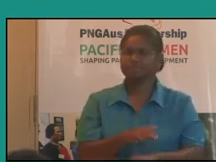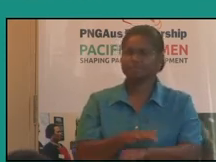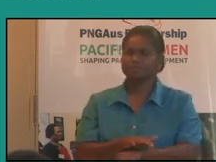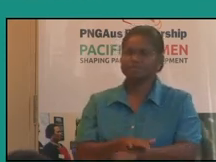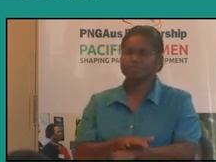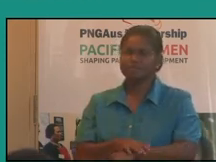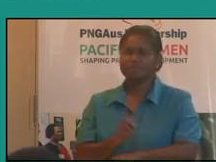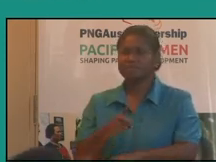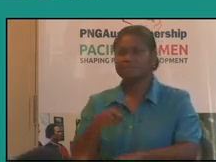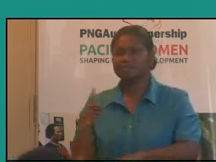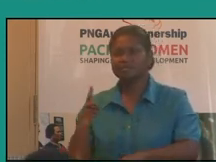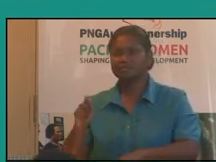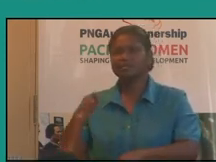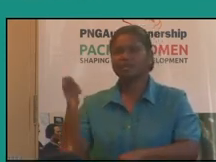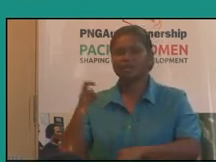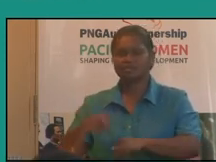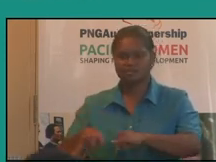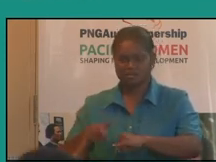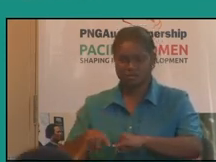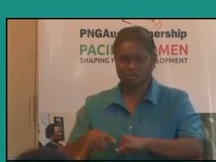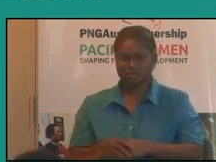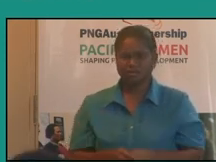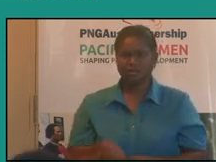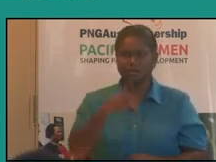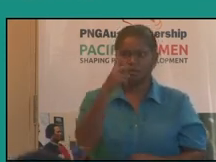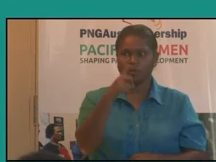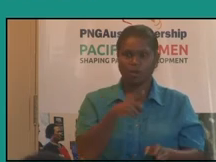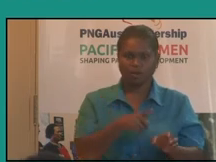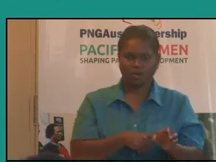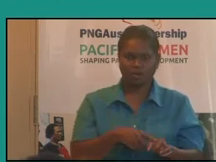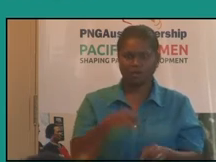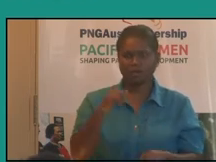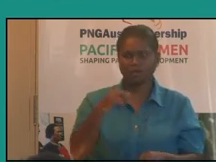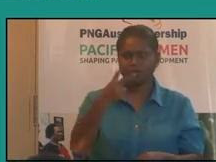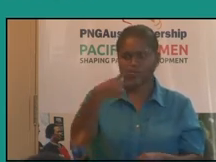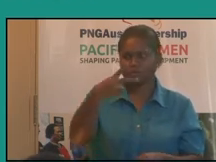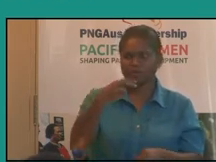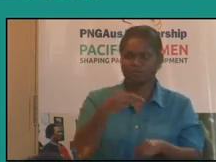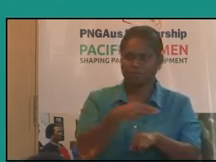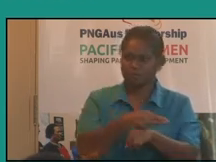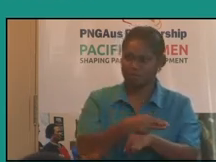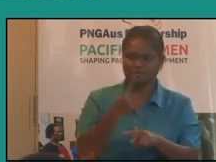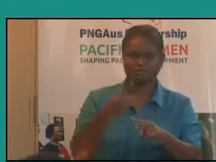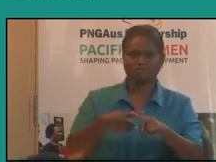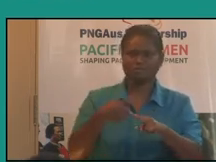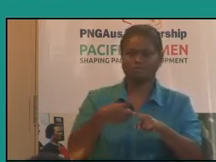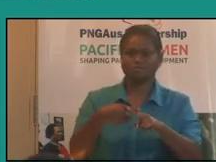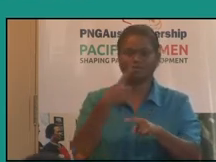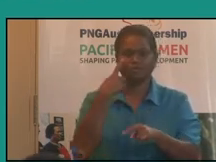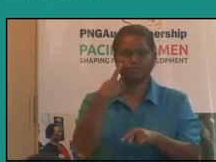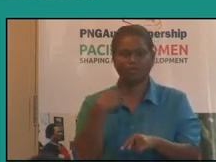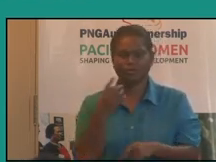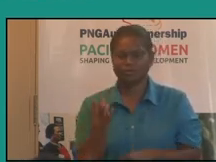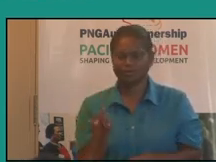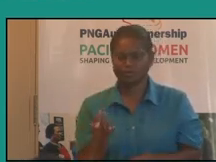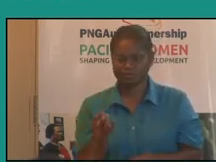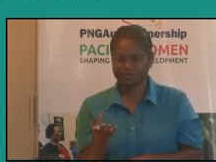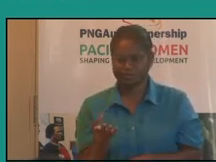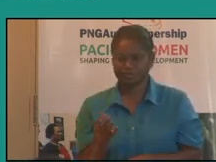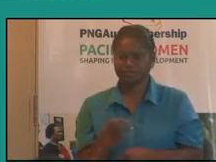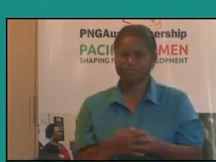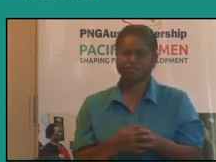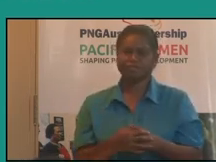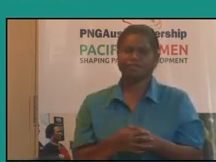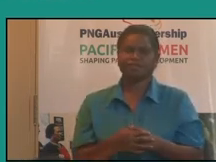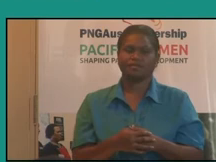way, and then we start to pick up like 1 year, 12 months prior to the elections, and that is just not good enough. So we have to start from the